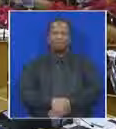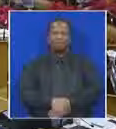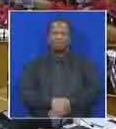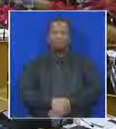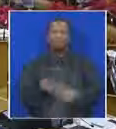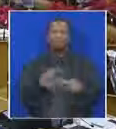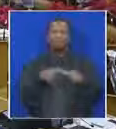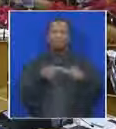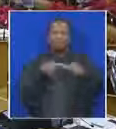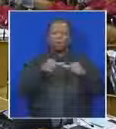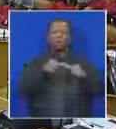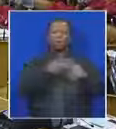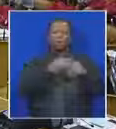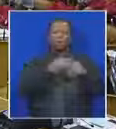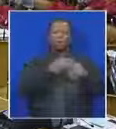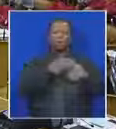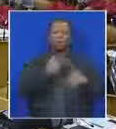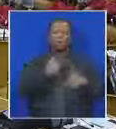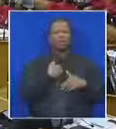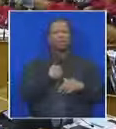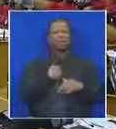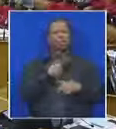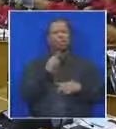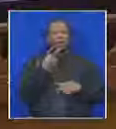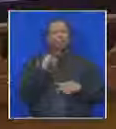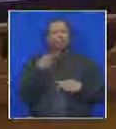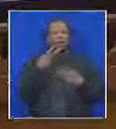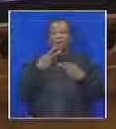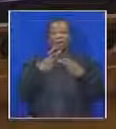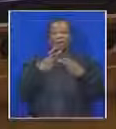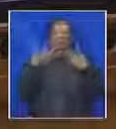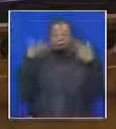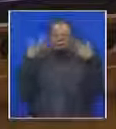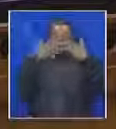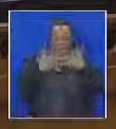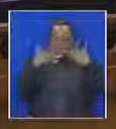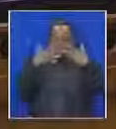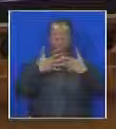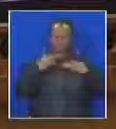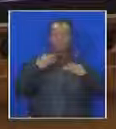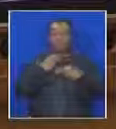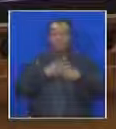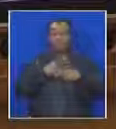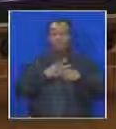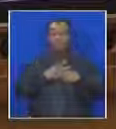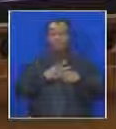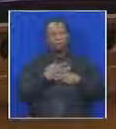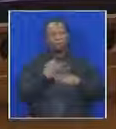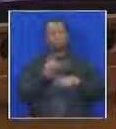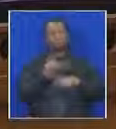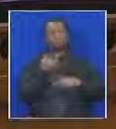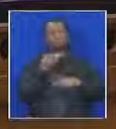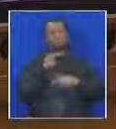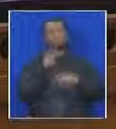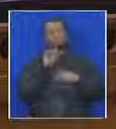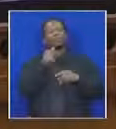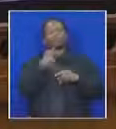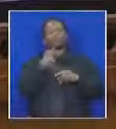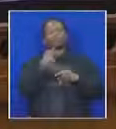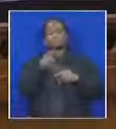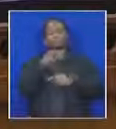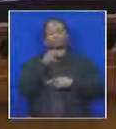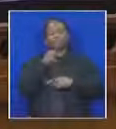Go ahead. I'll come back to that. Another confusion is being made by the Secretary General of the